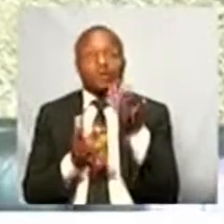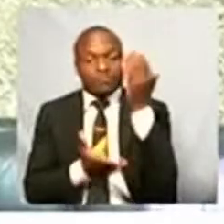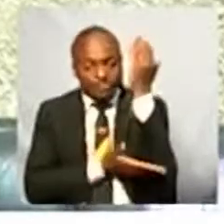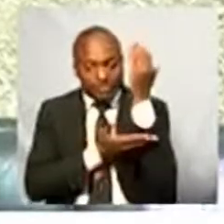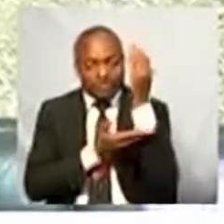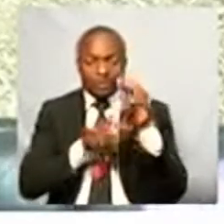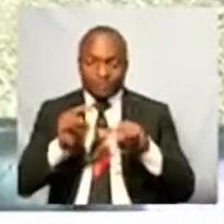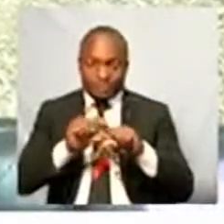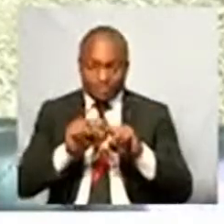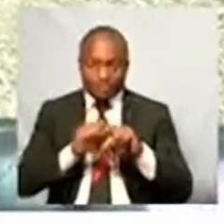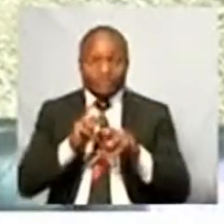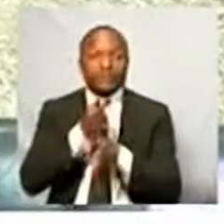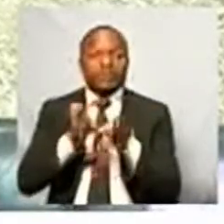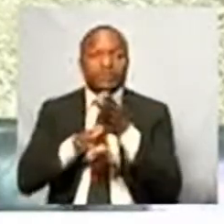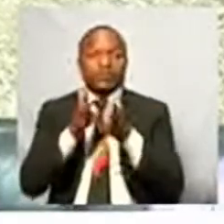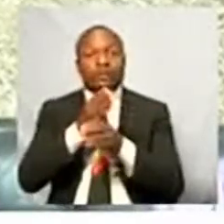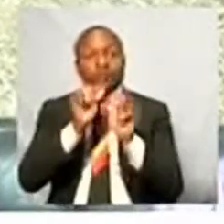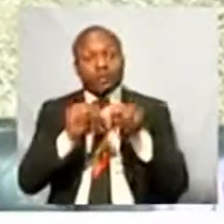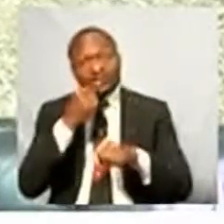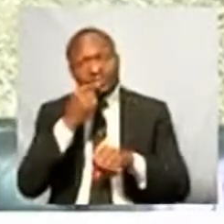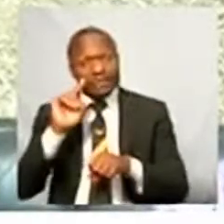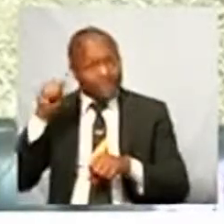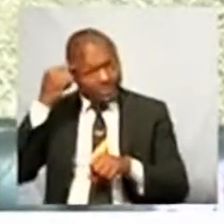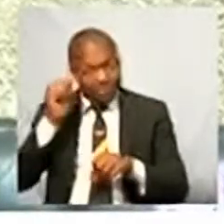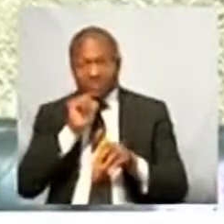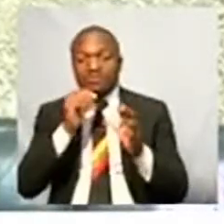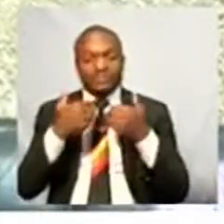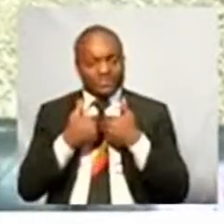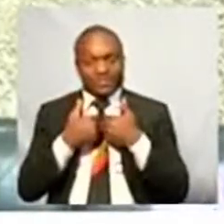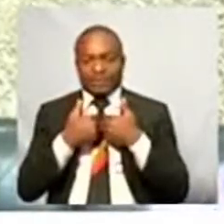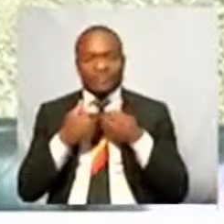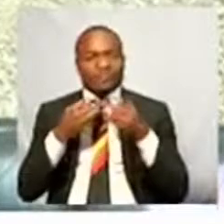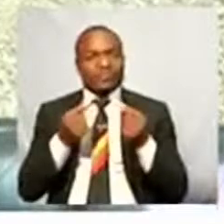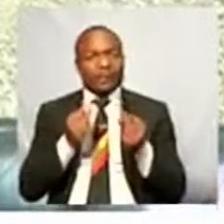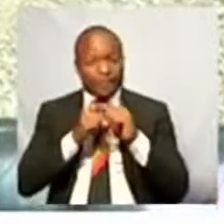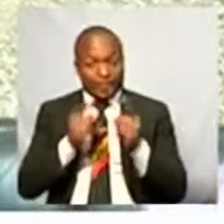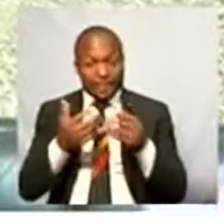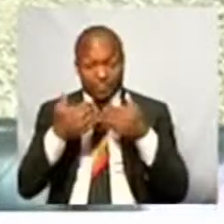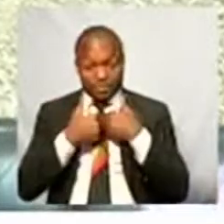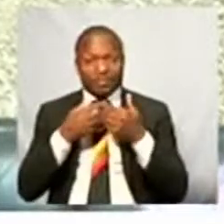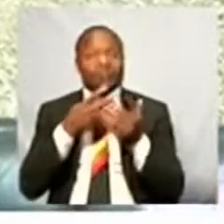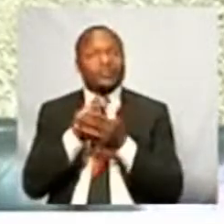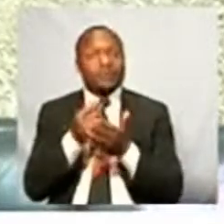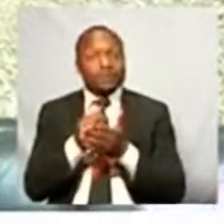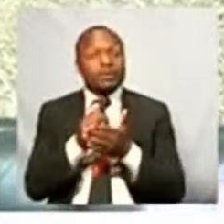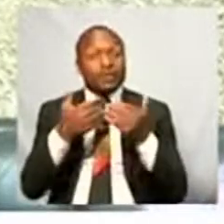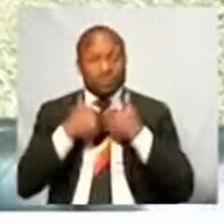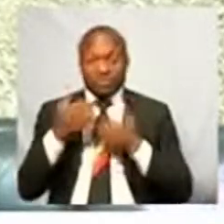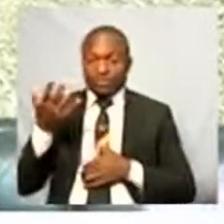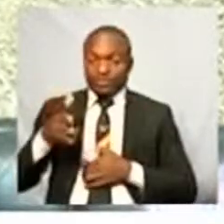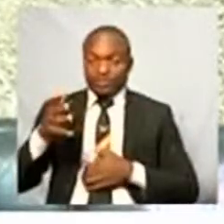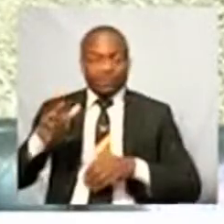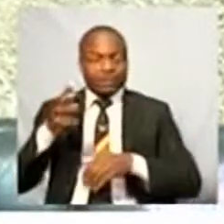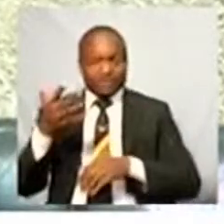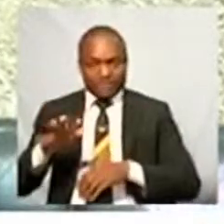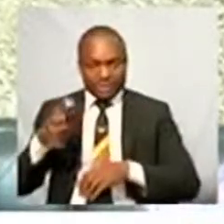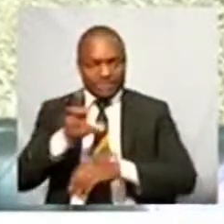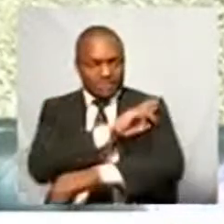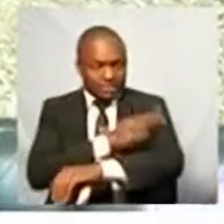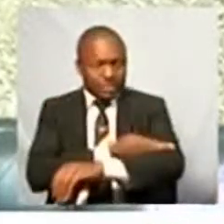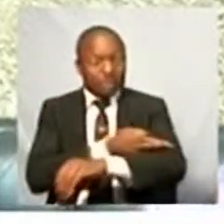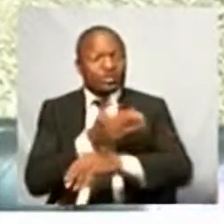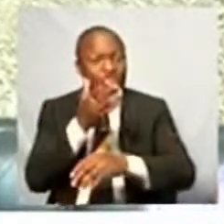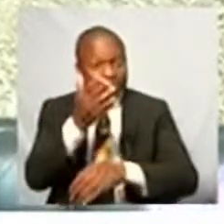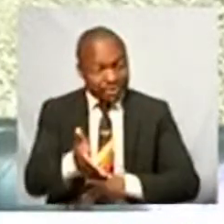infrastructure. Yes, today you can say, no, the government has got no money, but we have got the resources. We have got the natural resources which we can